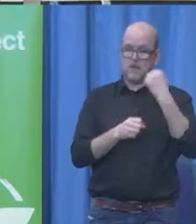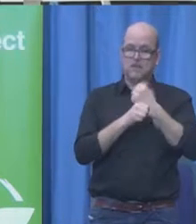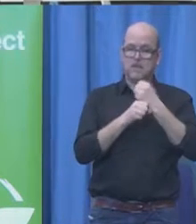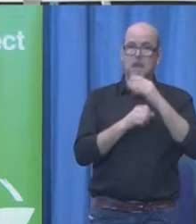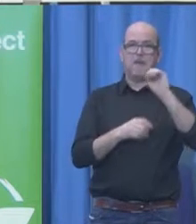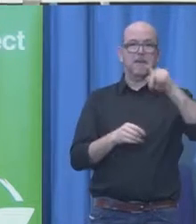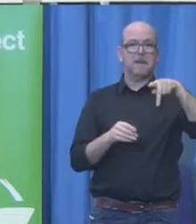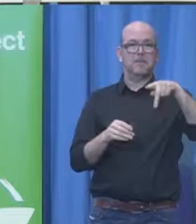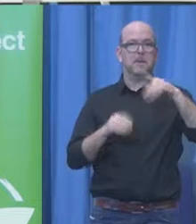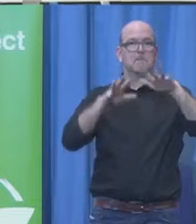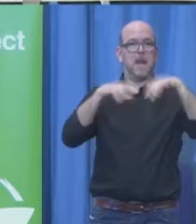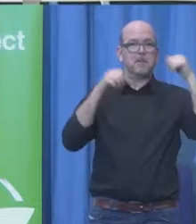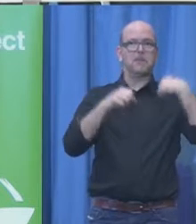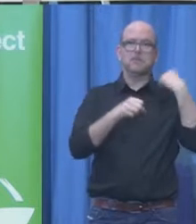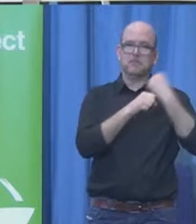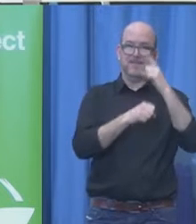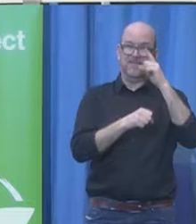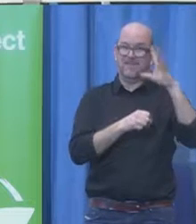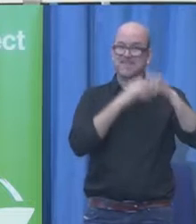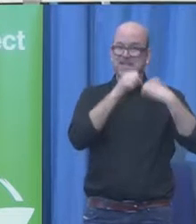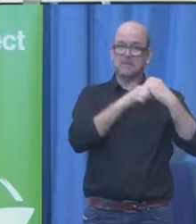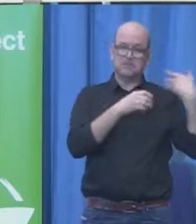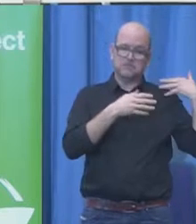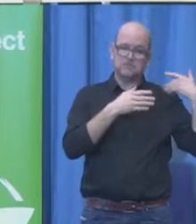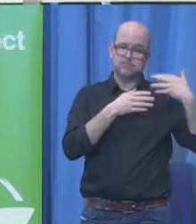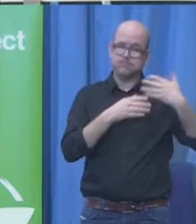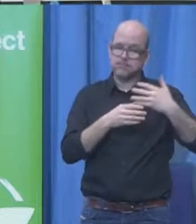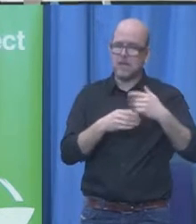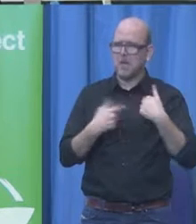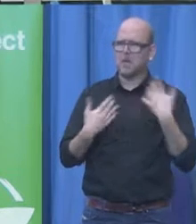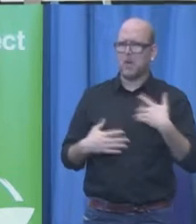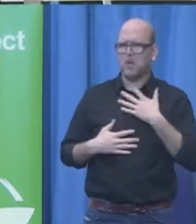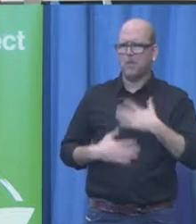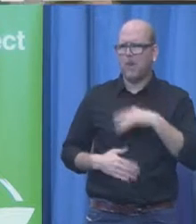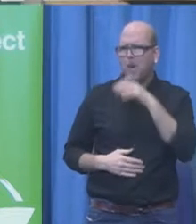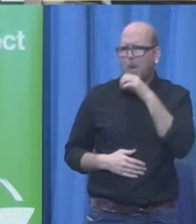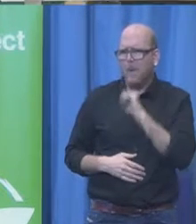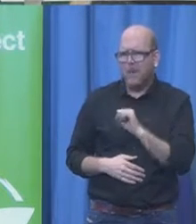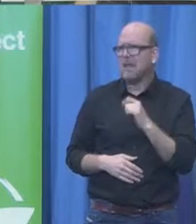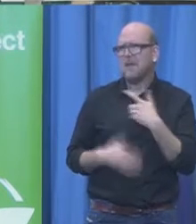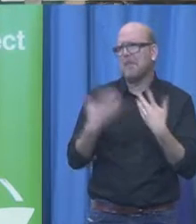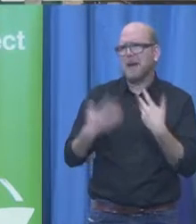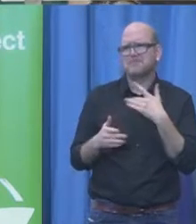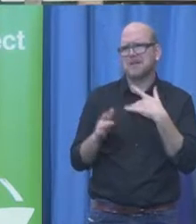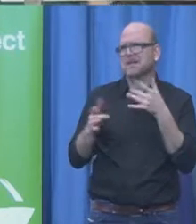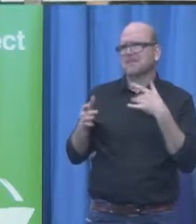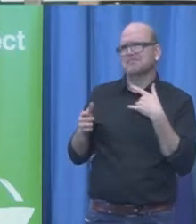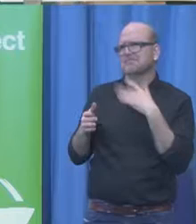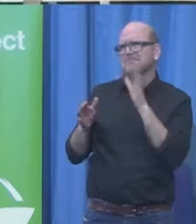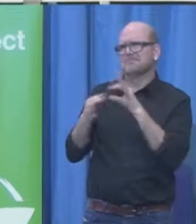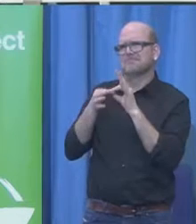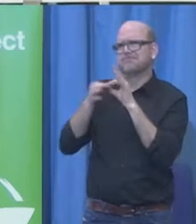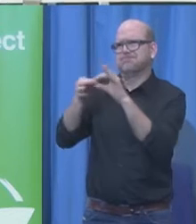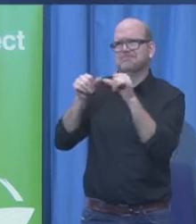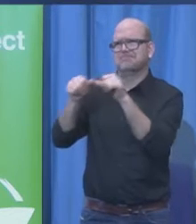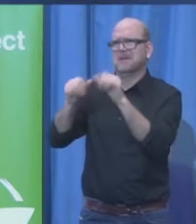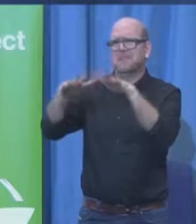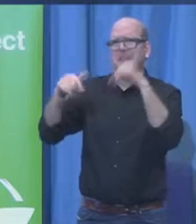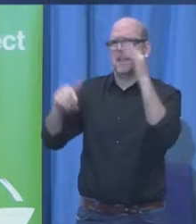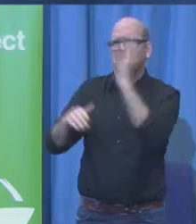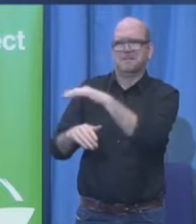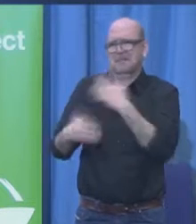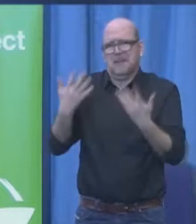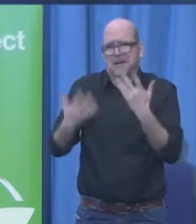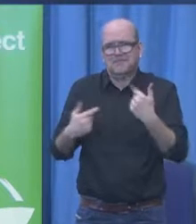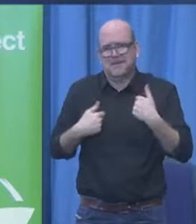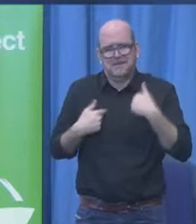runs away. Yeah. Thank you very much, and congratulations for also